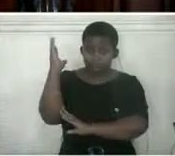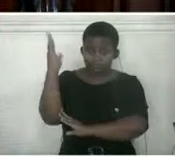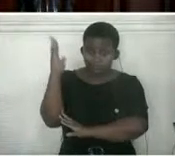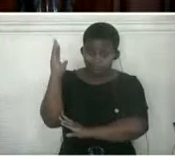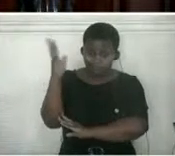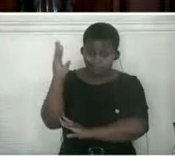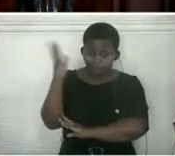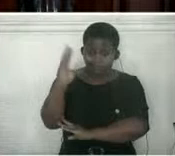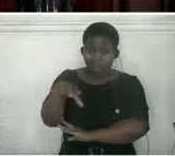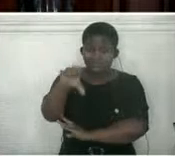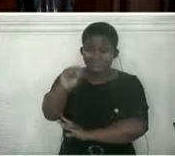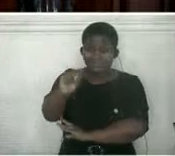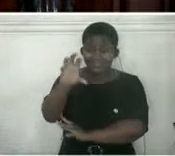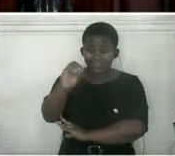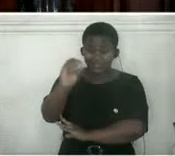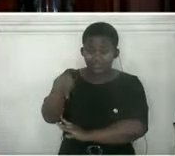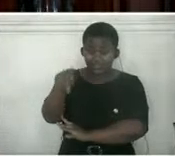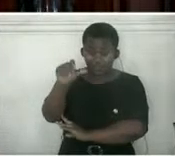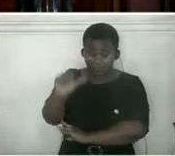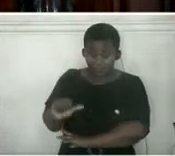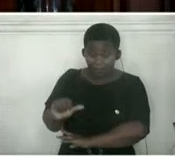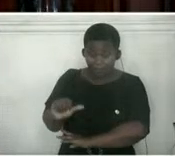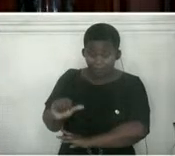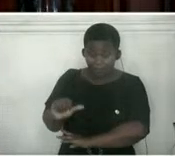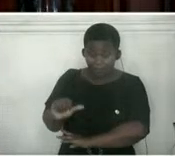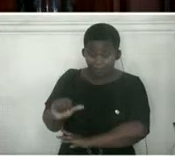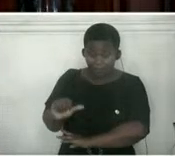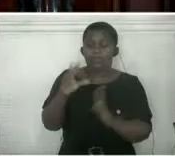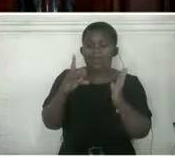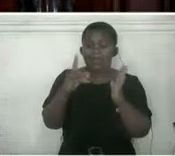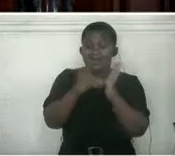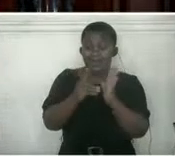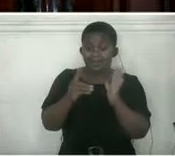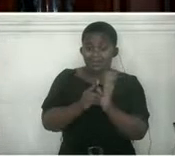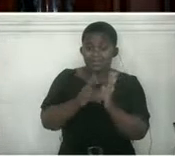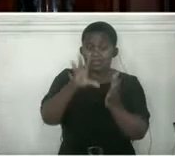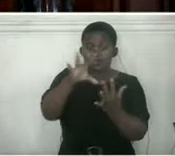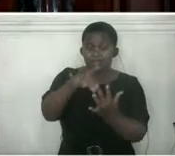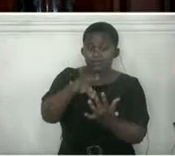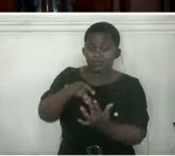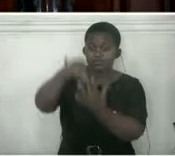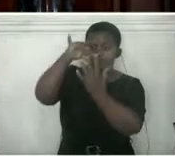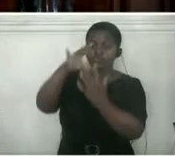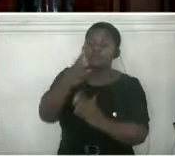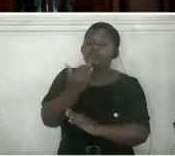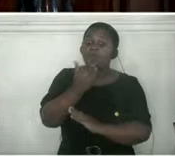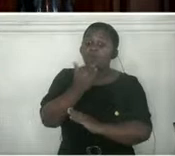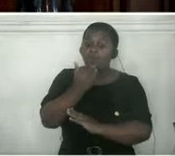the Province address on a date so chosen by the Speaker.